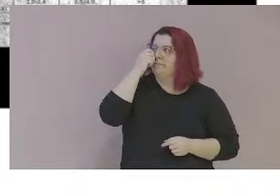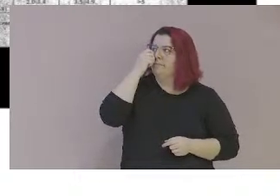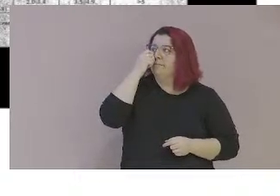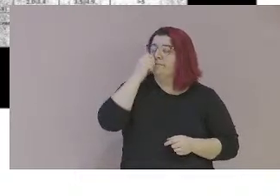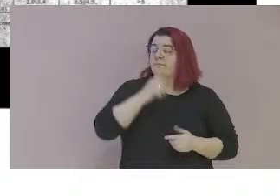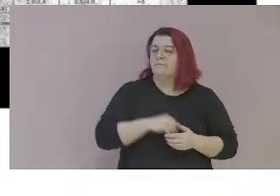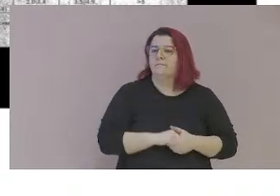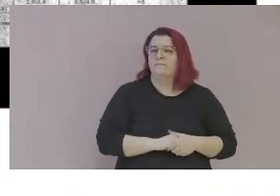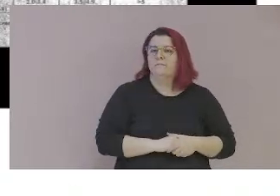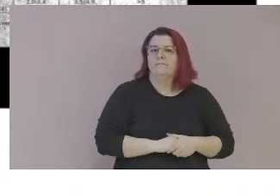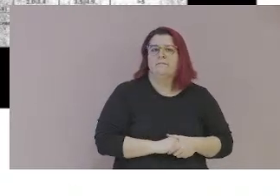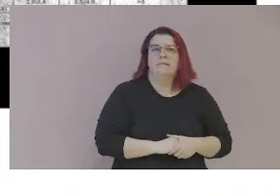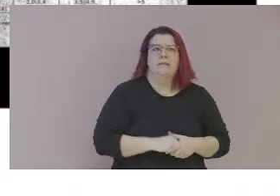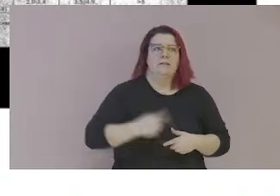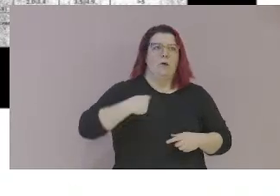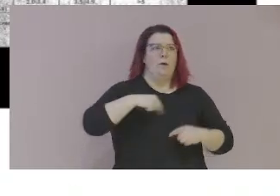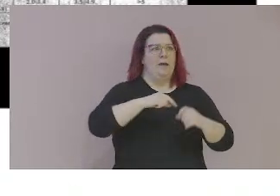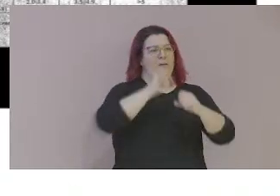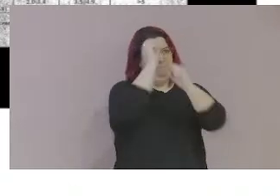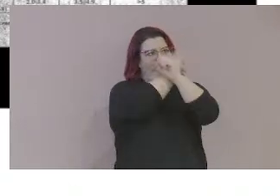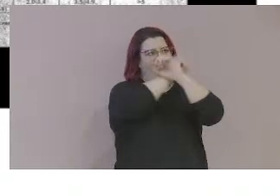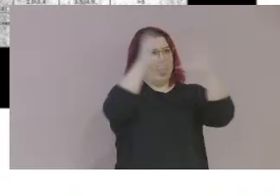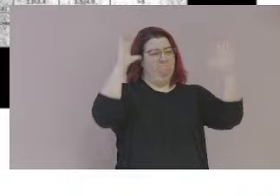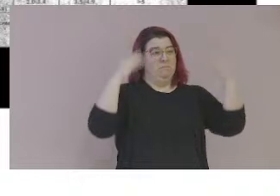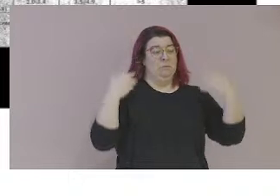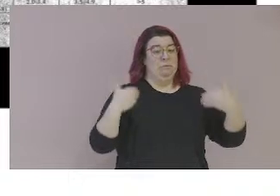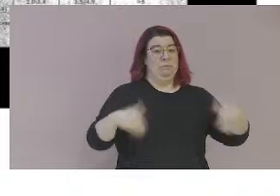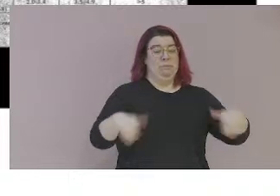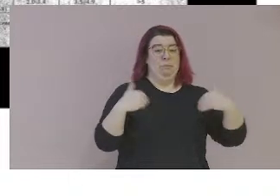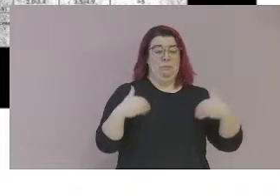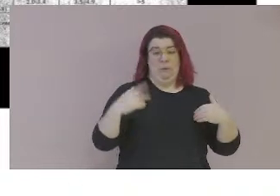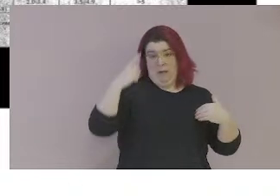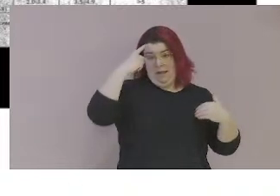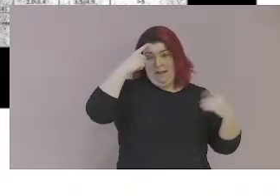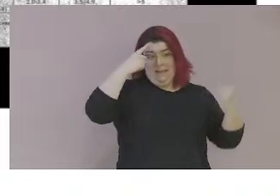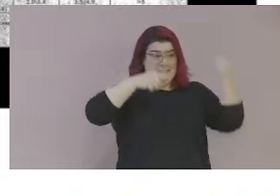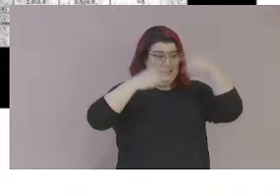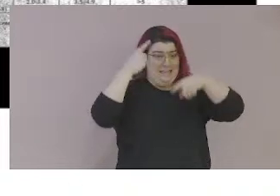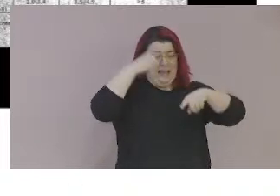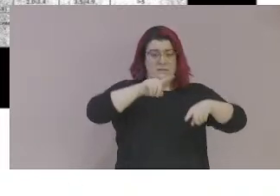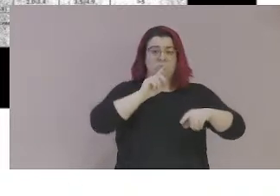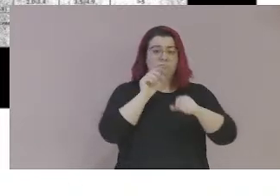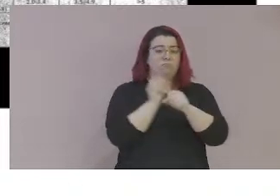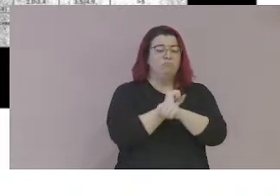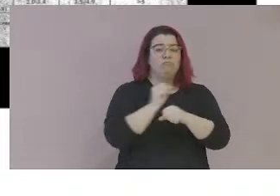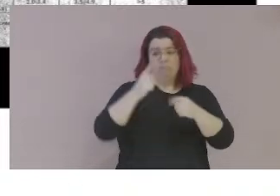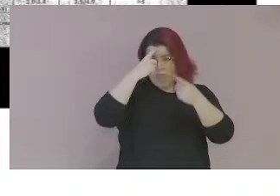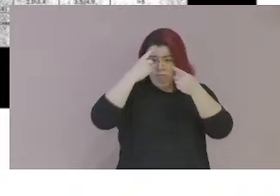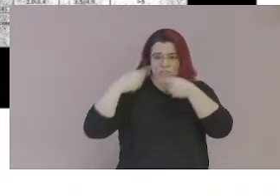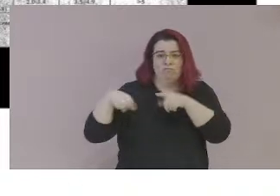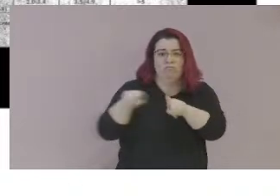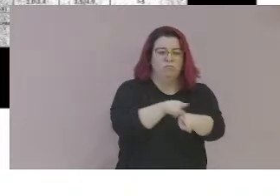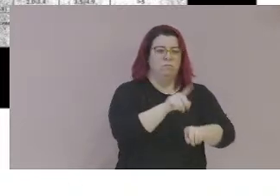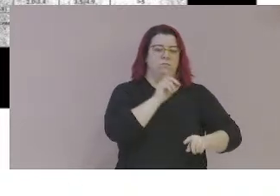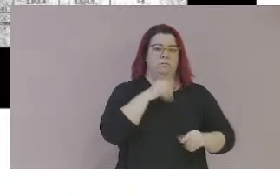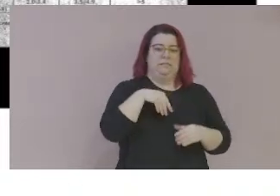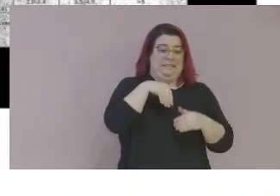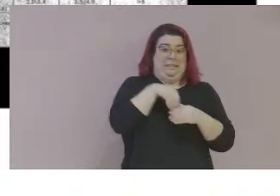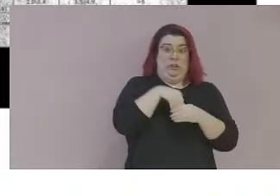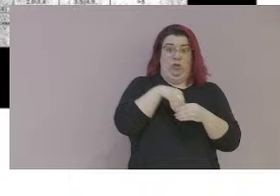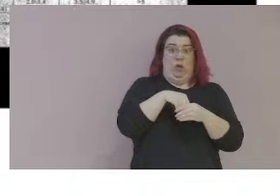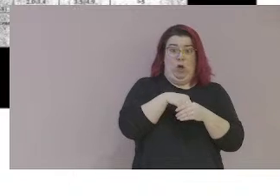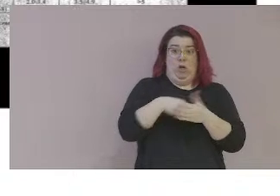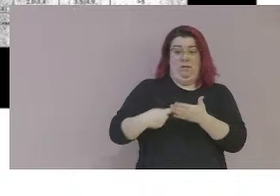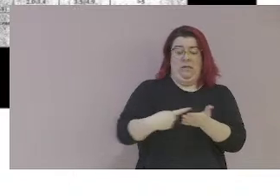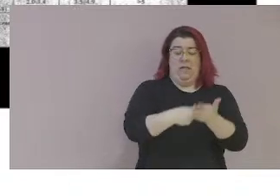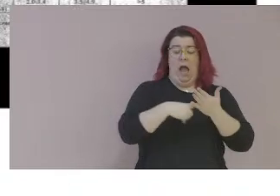called a consensus on guidelines was actually filled with controversy and dispute. The New York Department of Health